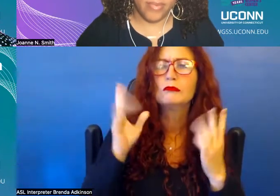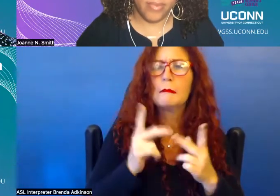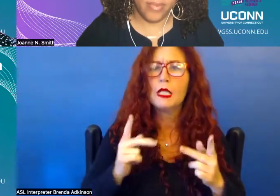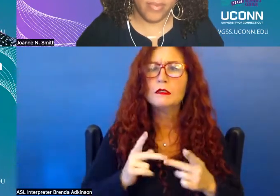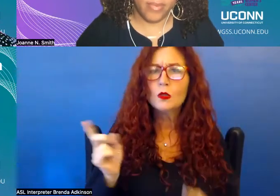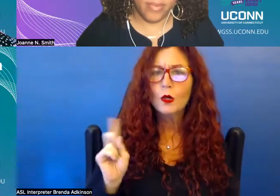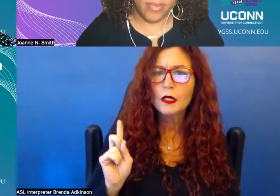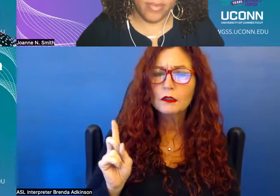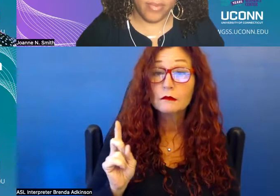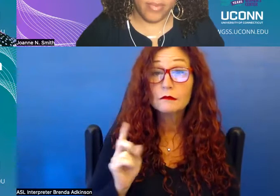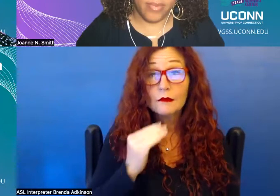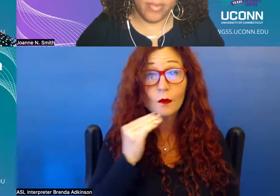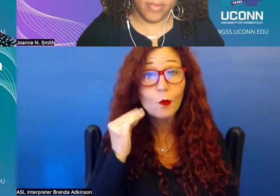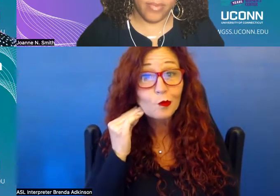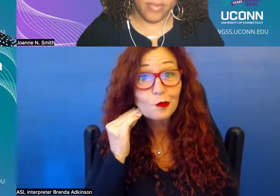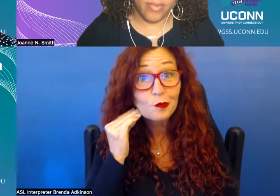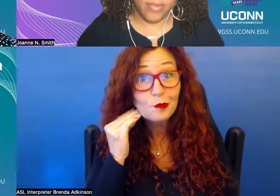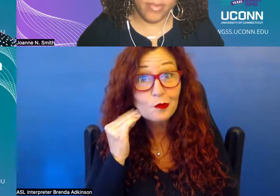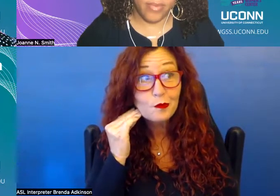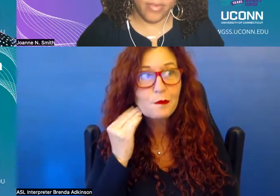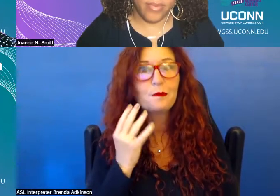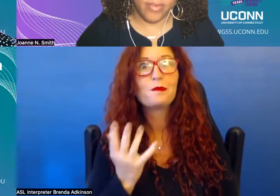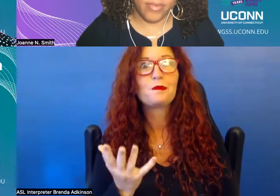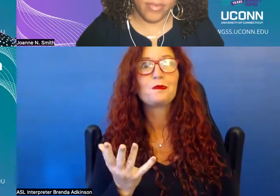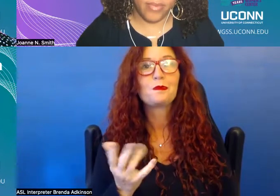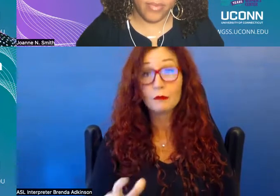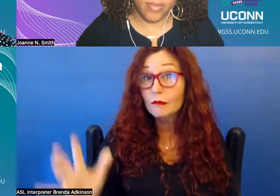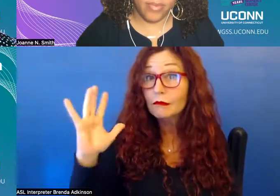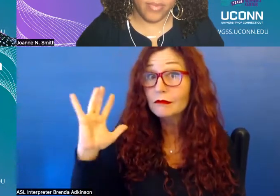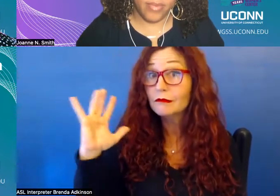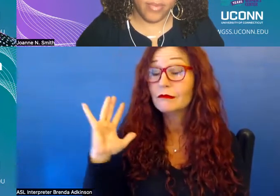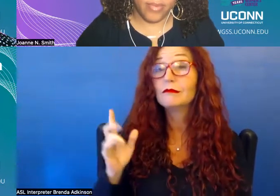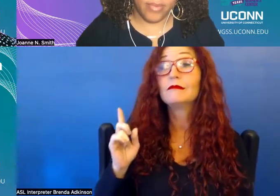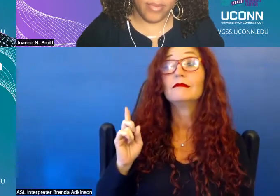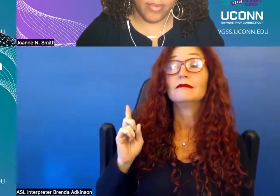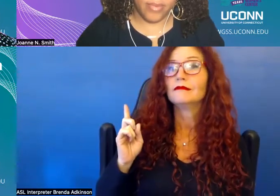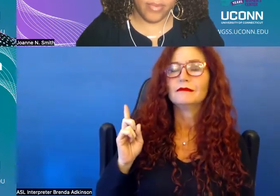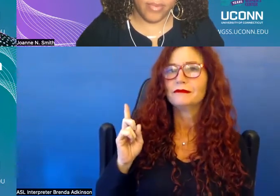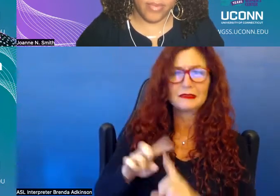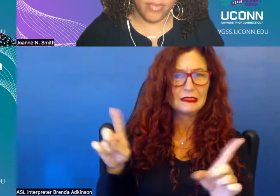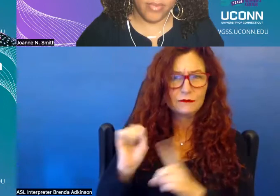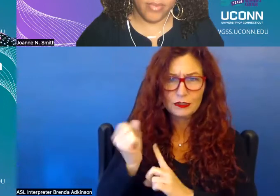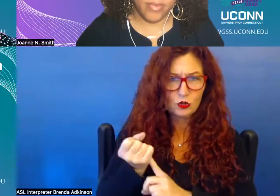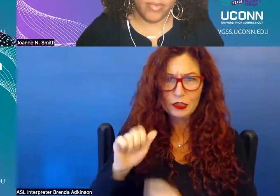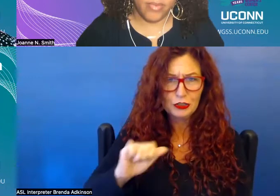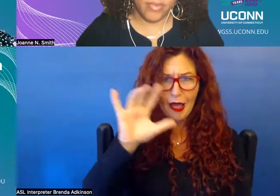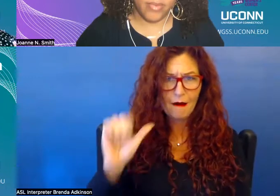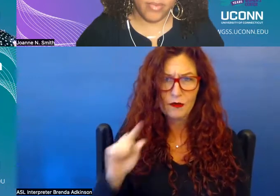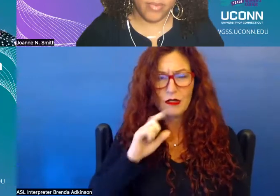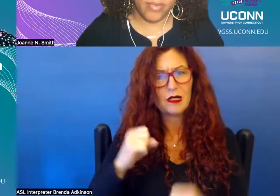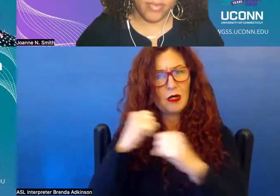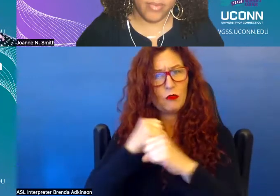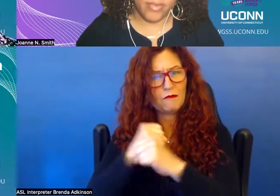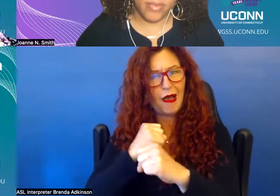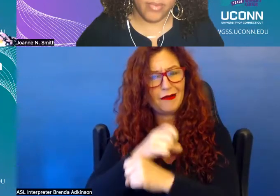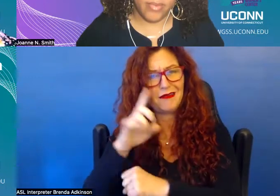were celebrating the end of legalized apartheid. And I wasn't thinking about sexual violence. I mean, or domestic violence or any of that,